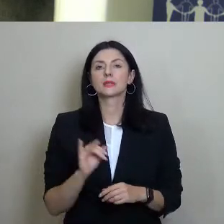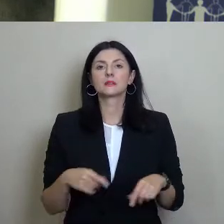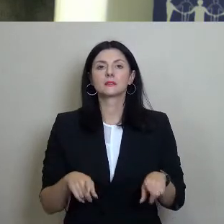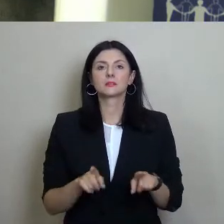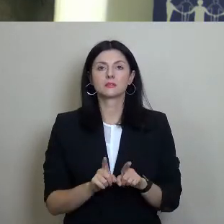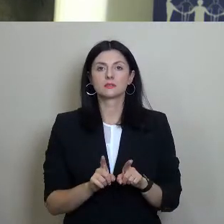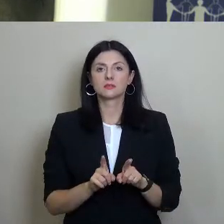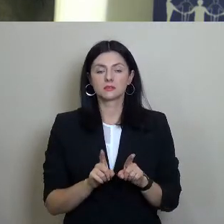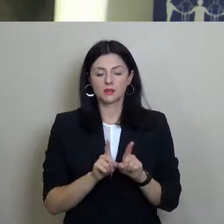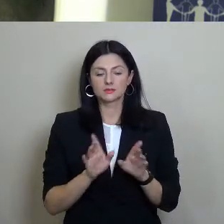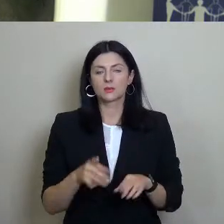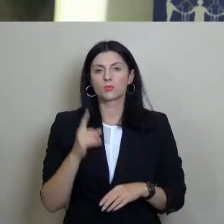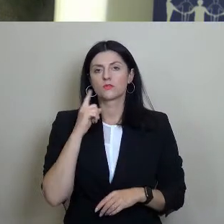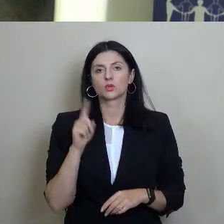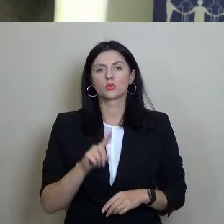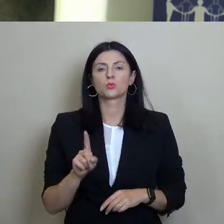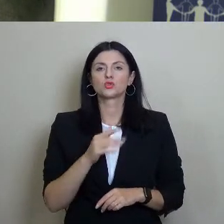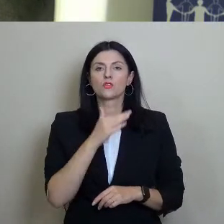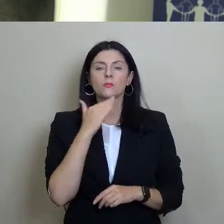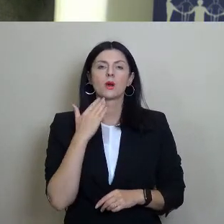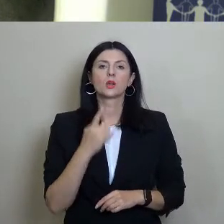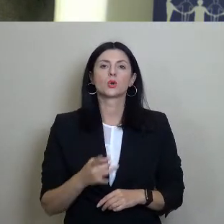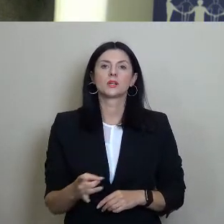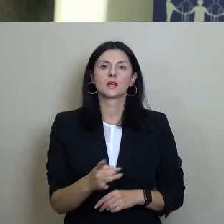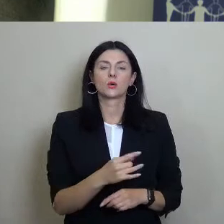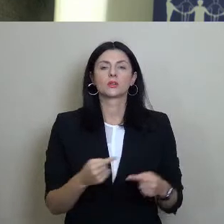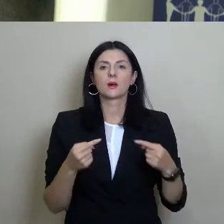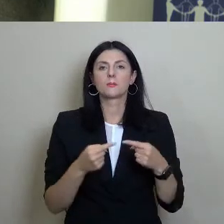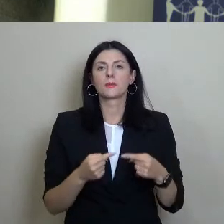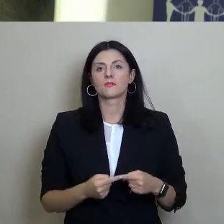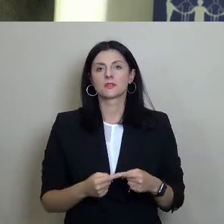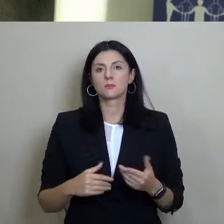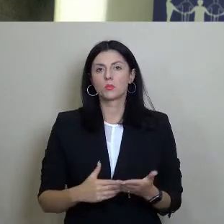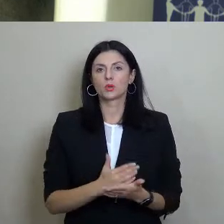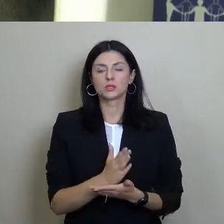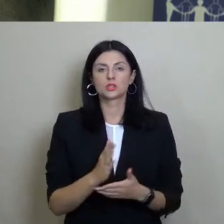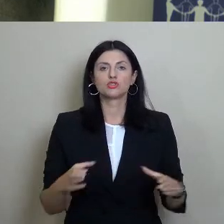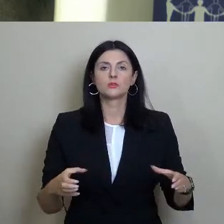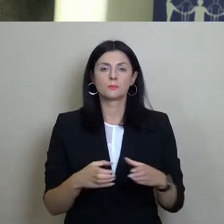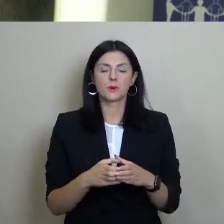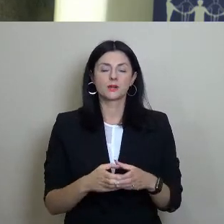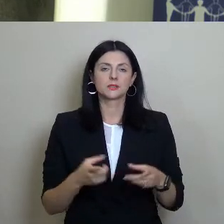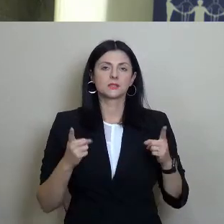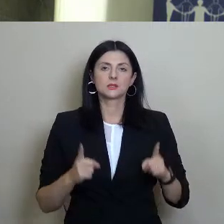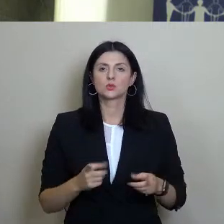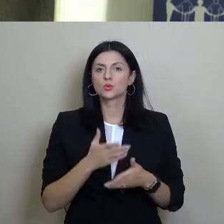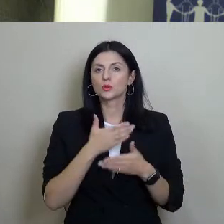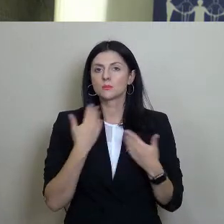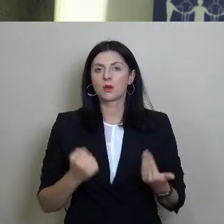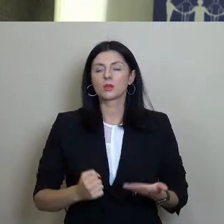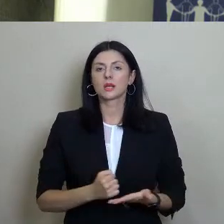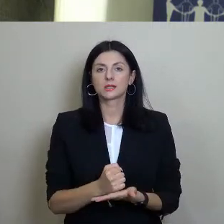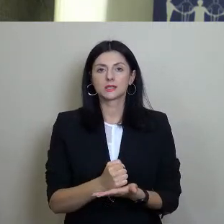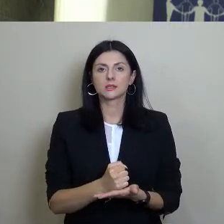Yes, we know that in a lot of regions, certain political parties really do not have candidates, they don't